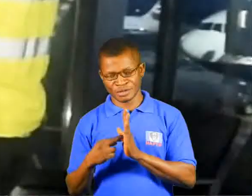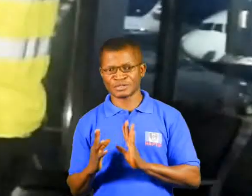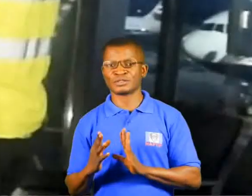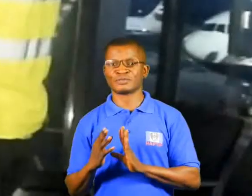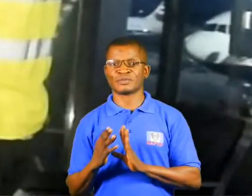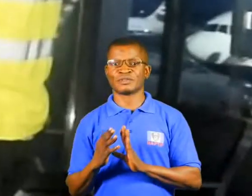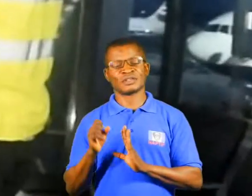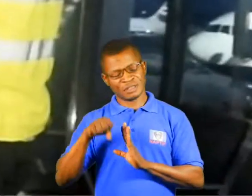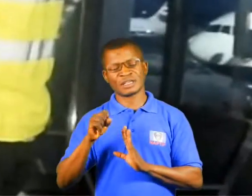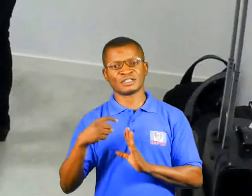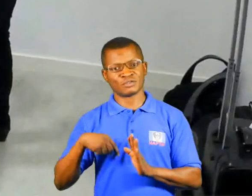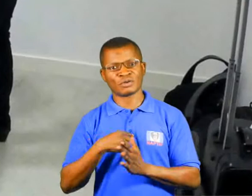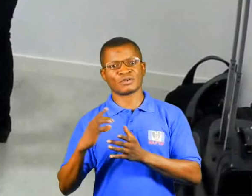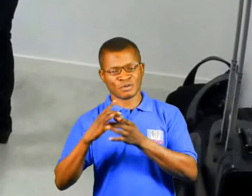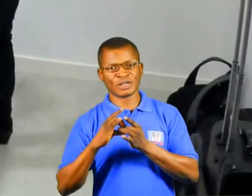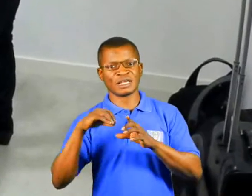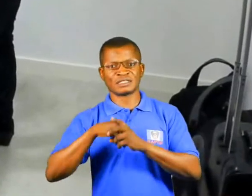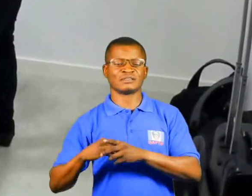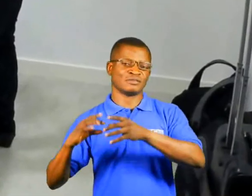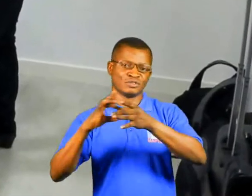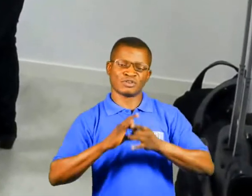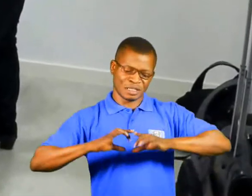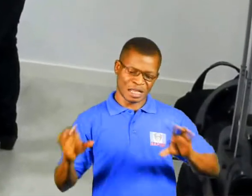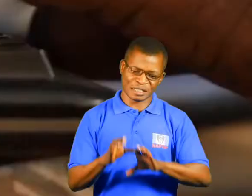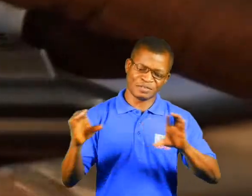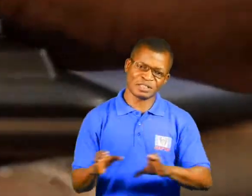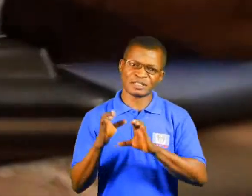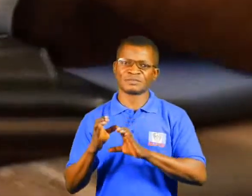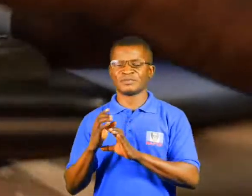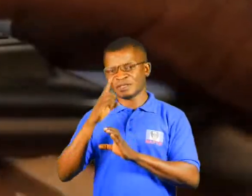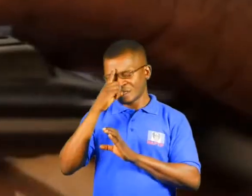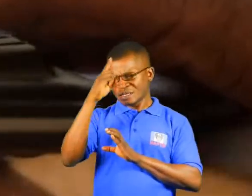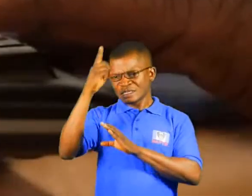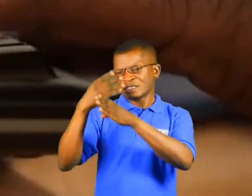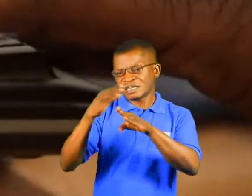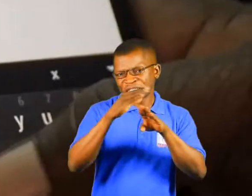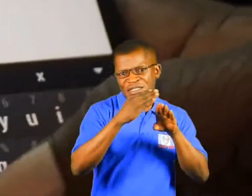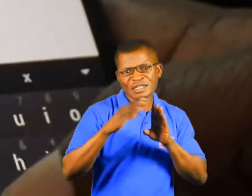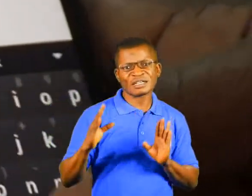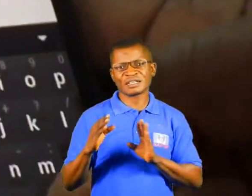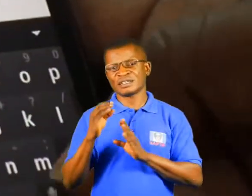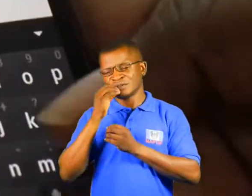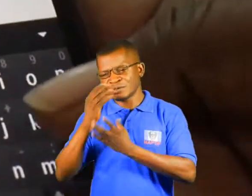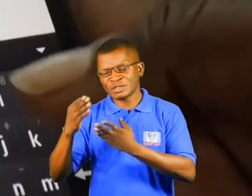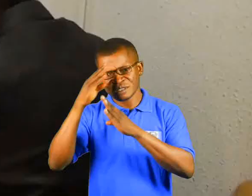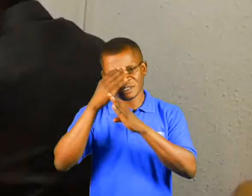results, as of course we are engaged in joint operations, joint intelligence